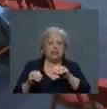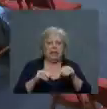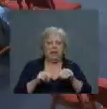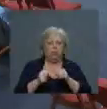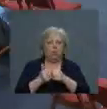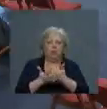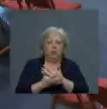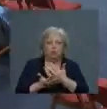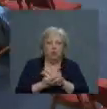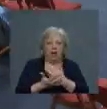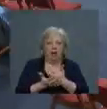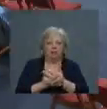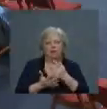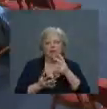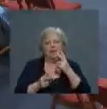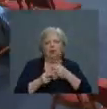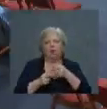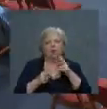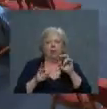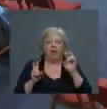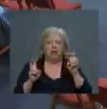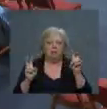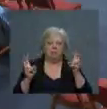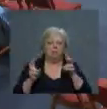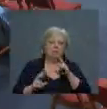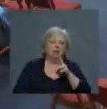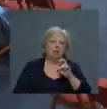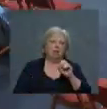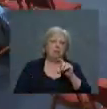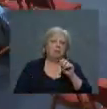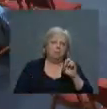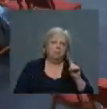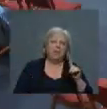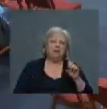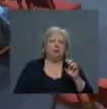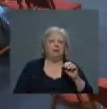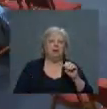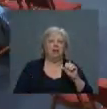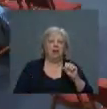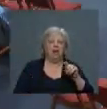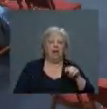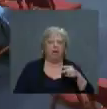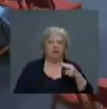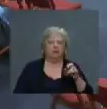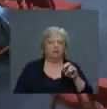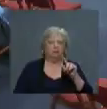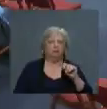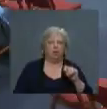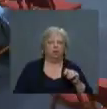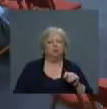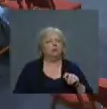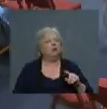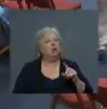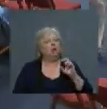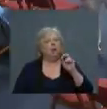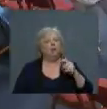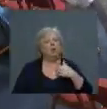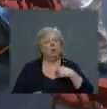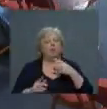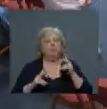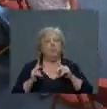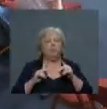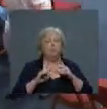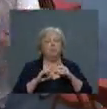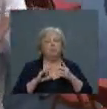grass, take all that busted asphalt up and make it more attractive. Okay, we have some citizens that wish to